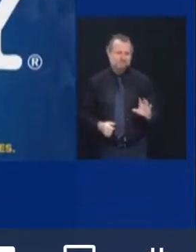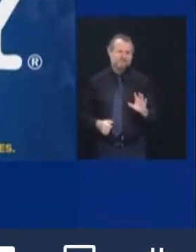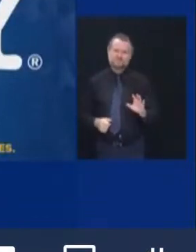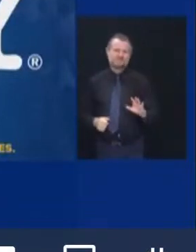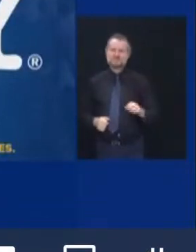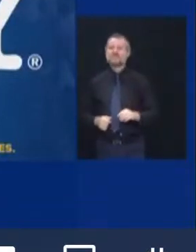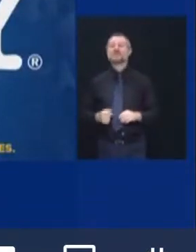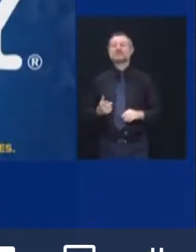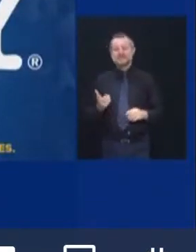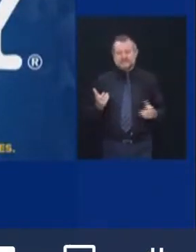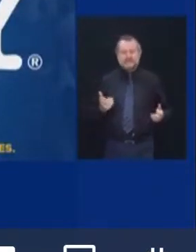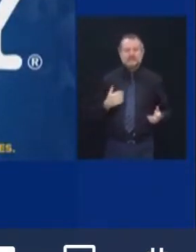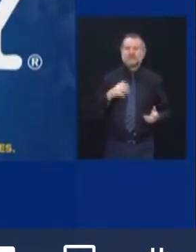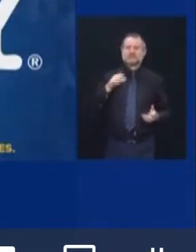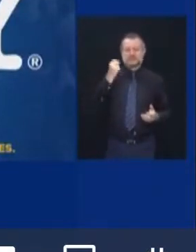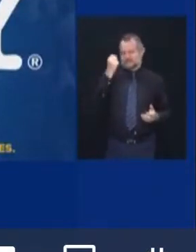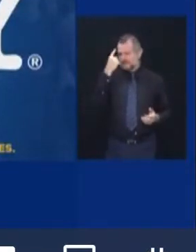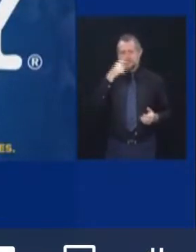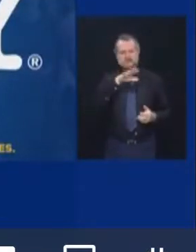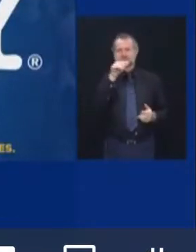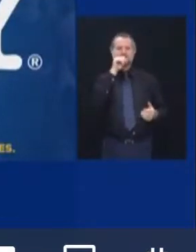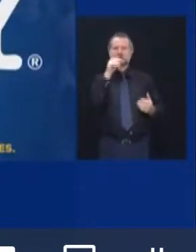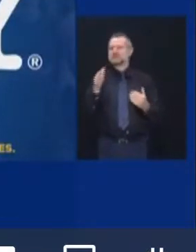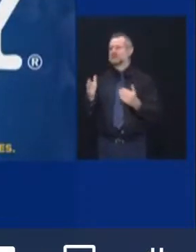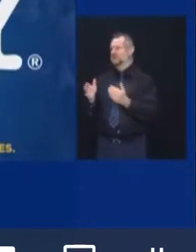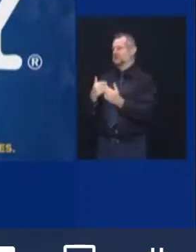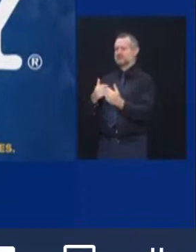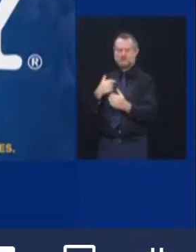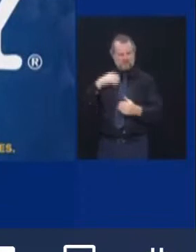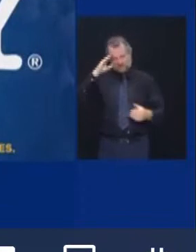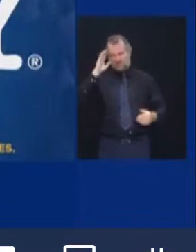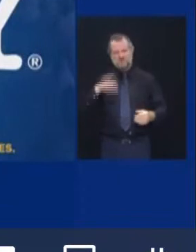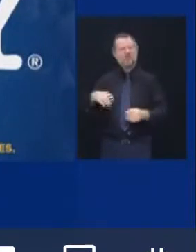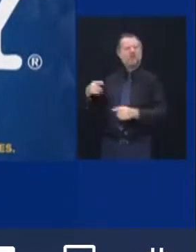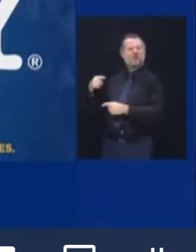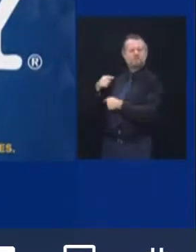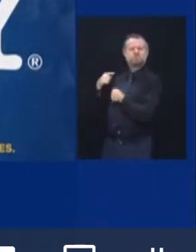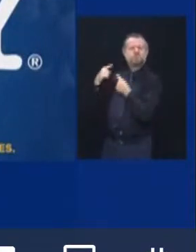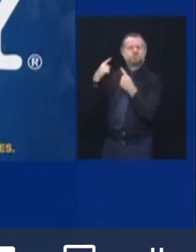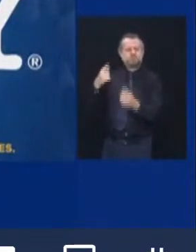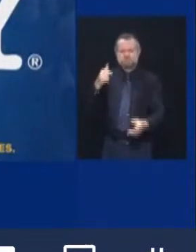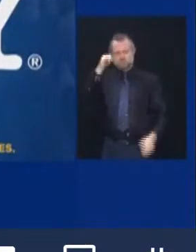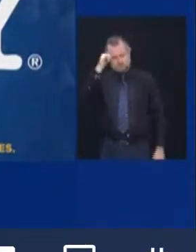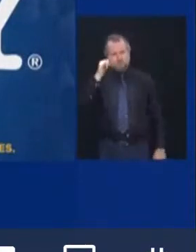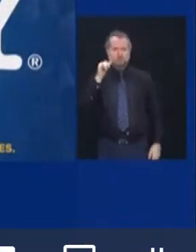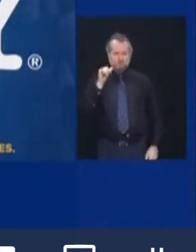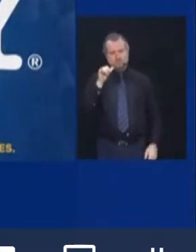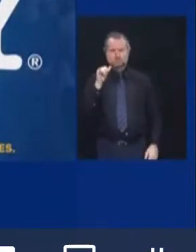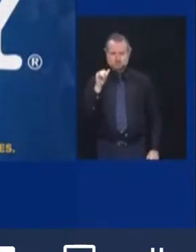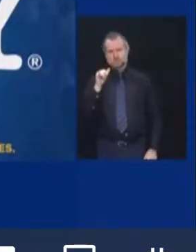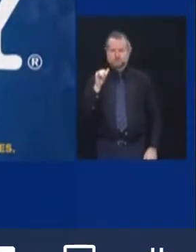Yes, it's hard. Yes, it's gone on a long time. But we do know how to do it. And we are doing